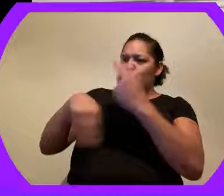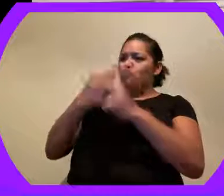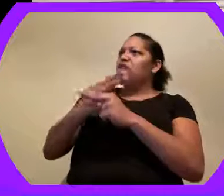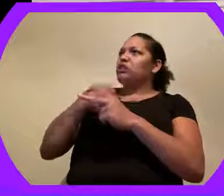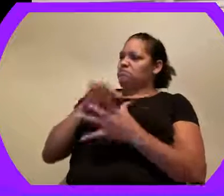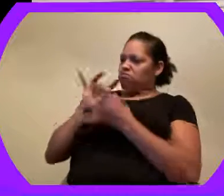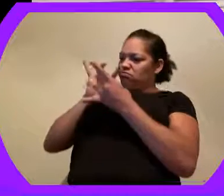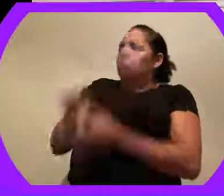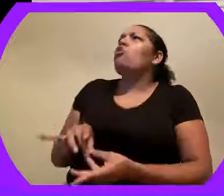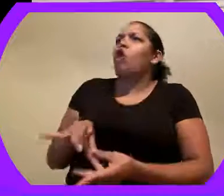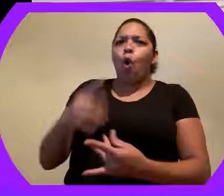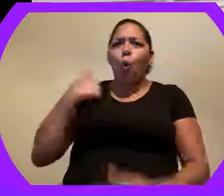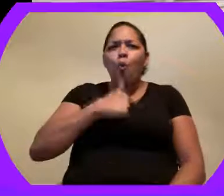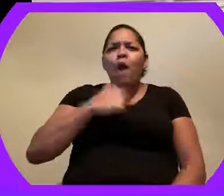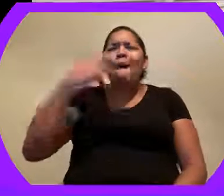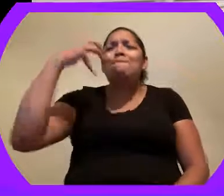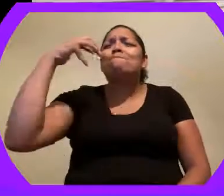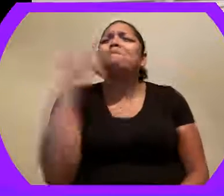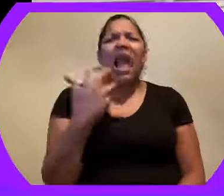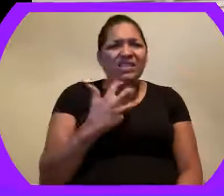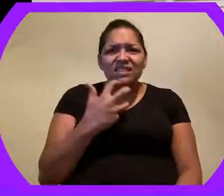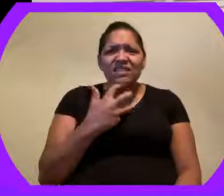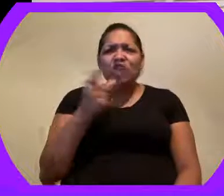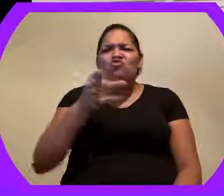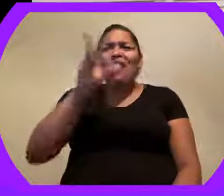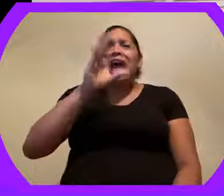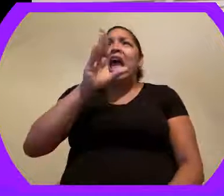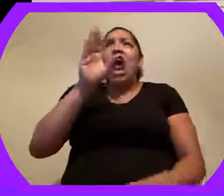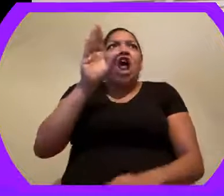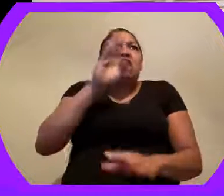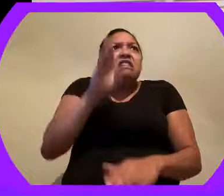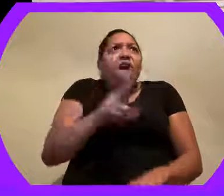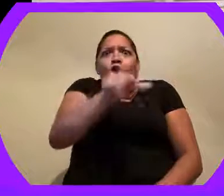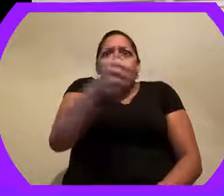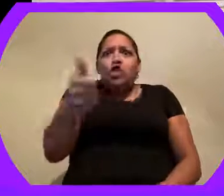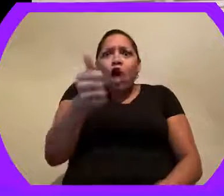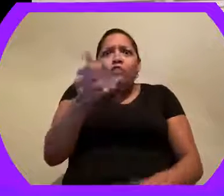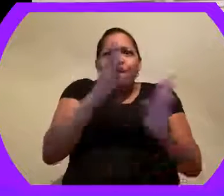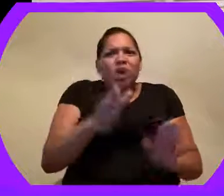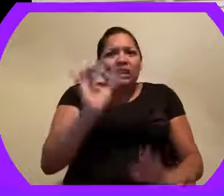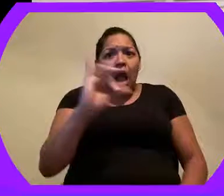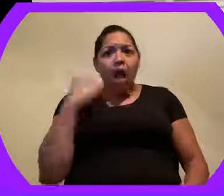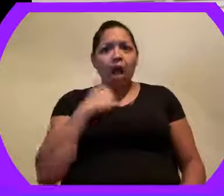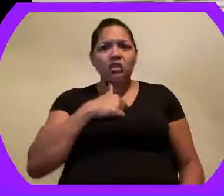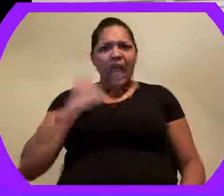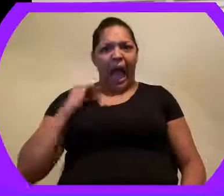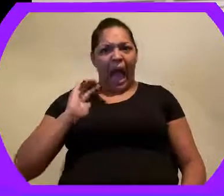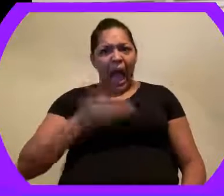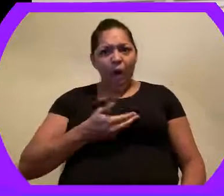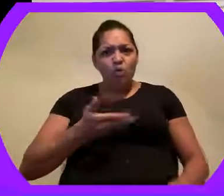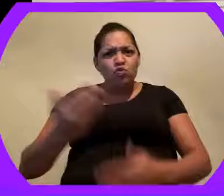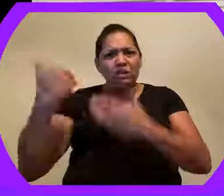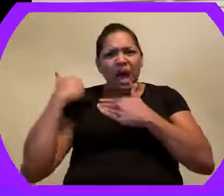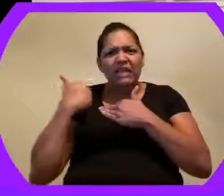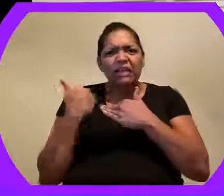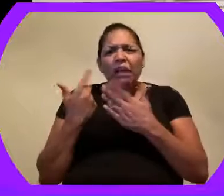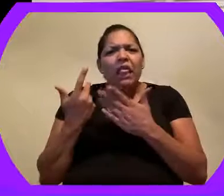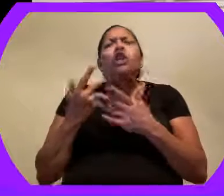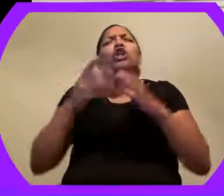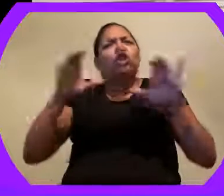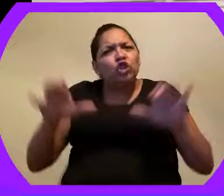of the universe, that we are something that is amazing and there will never, ever be anything like us again. It